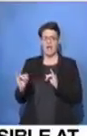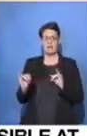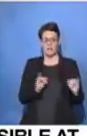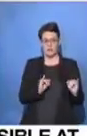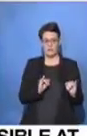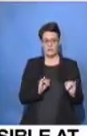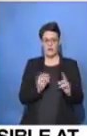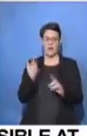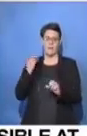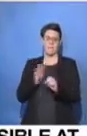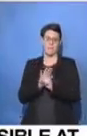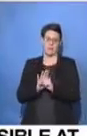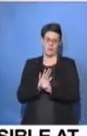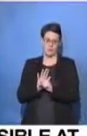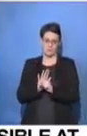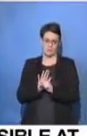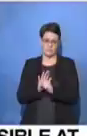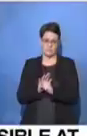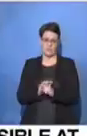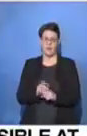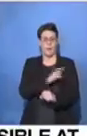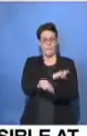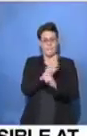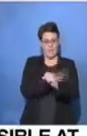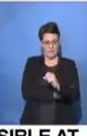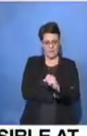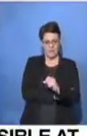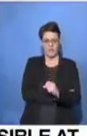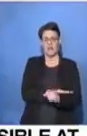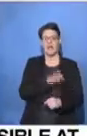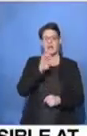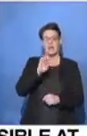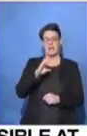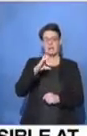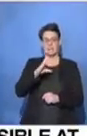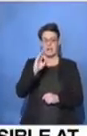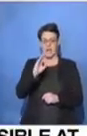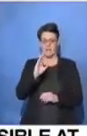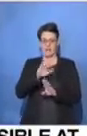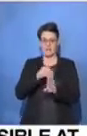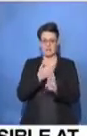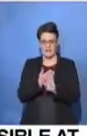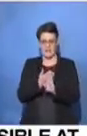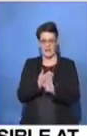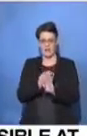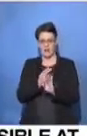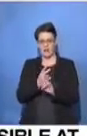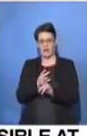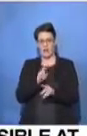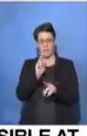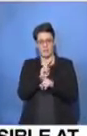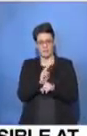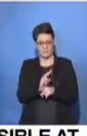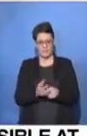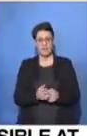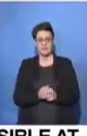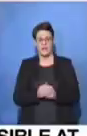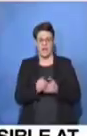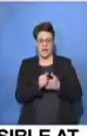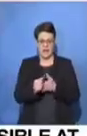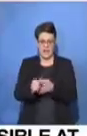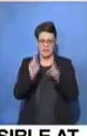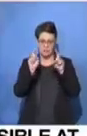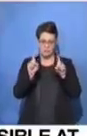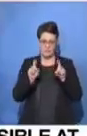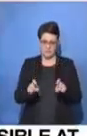introduction and background, mandate of the ECF SADC Election Observation Mission, guiding